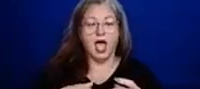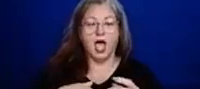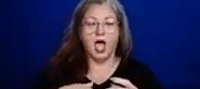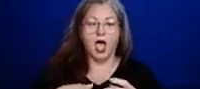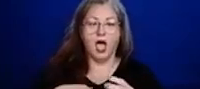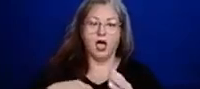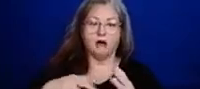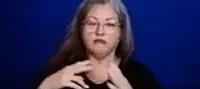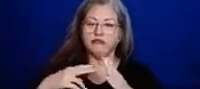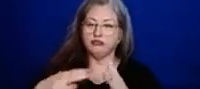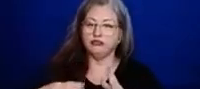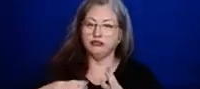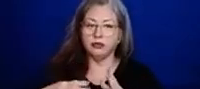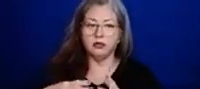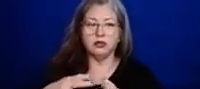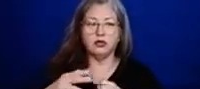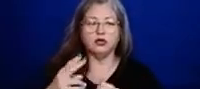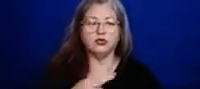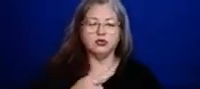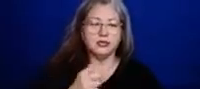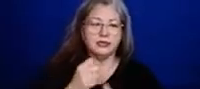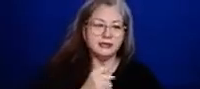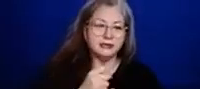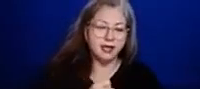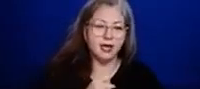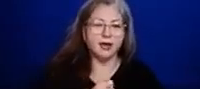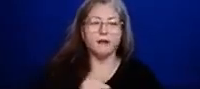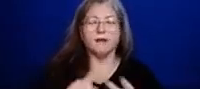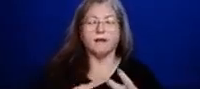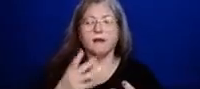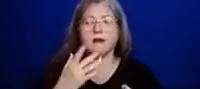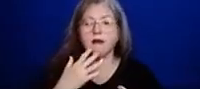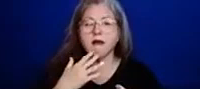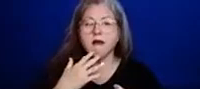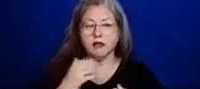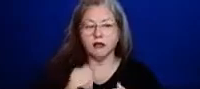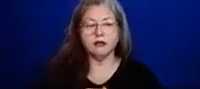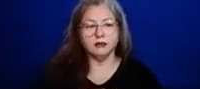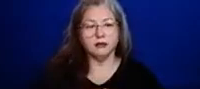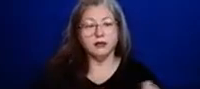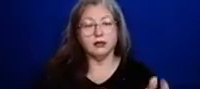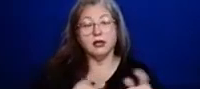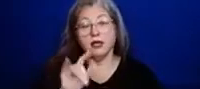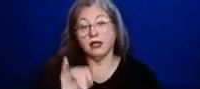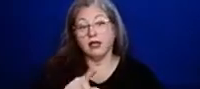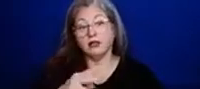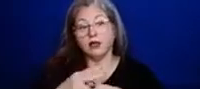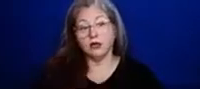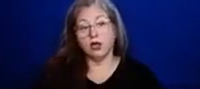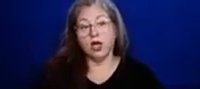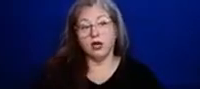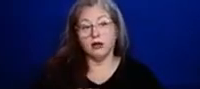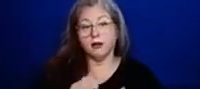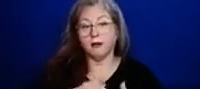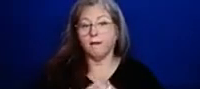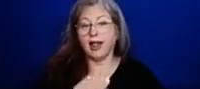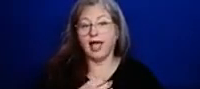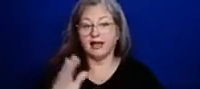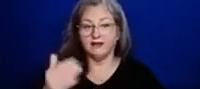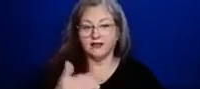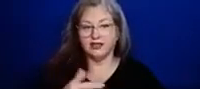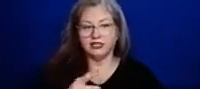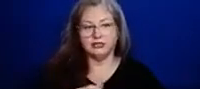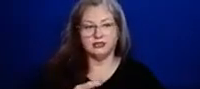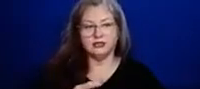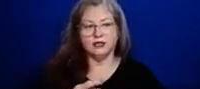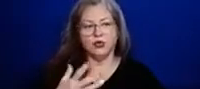with stamp and color. And this piece is called Plant Fish. It's a very